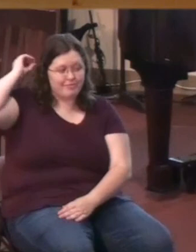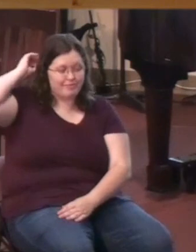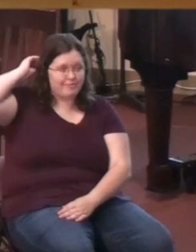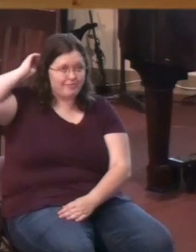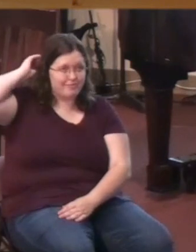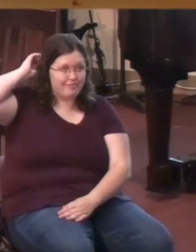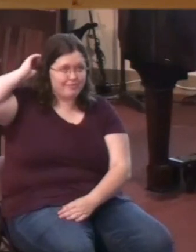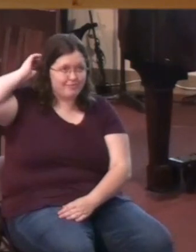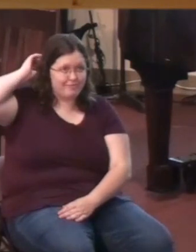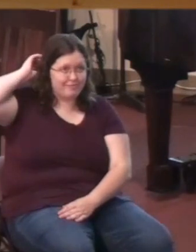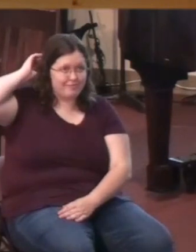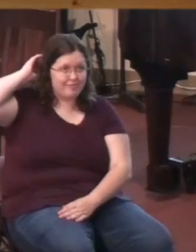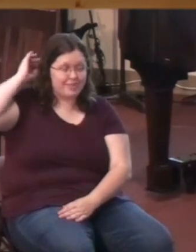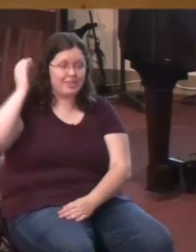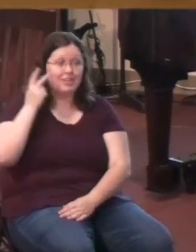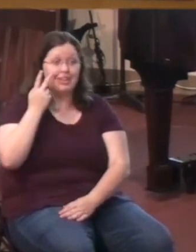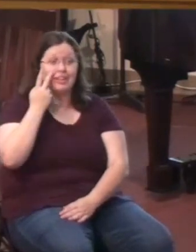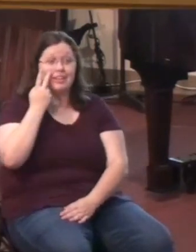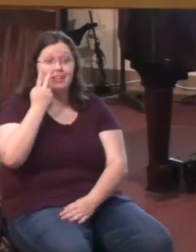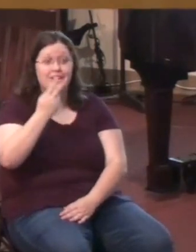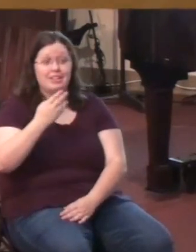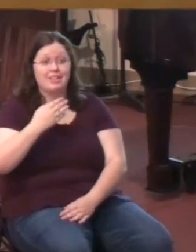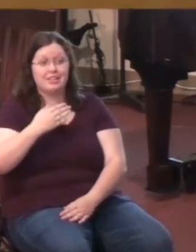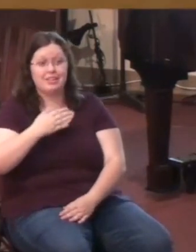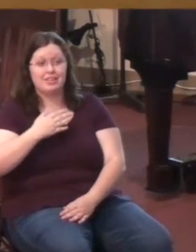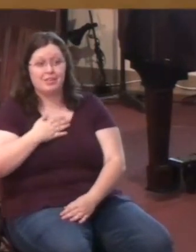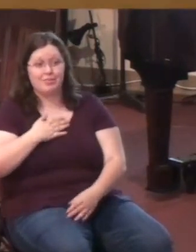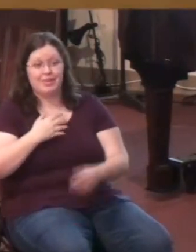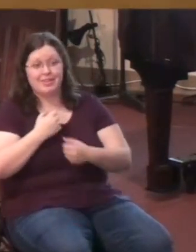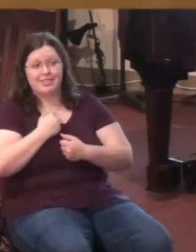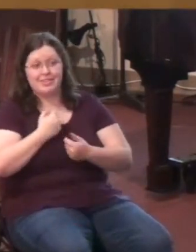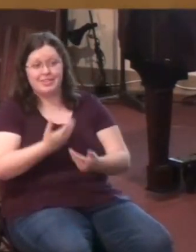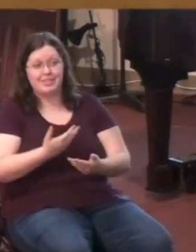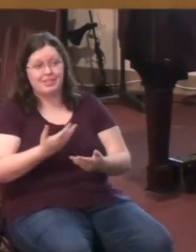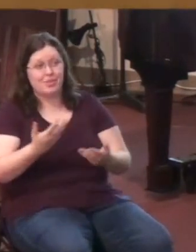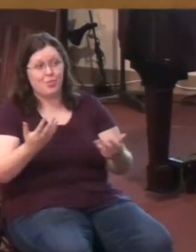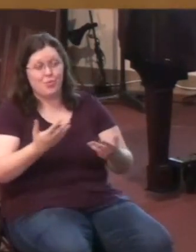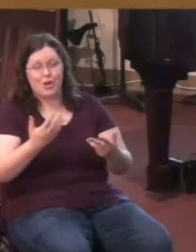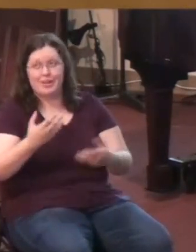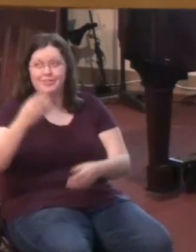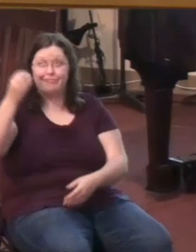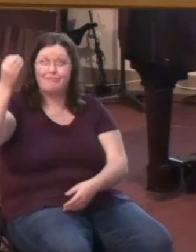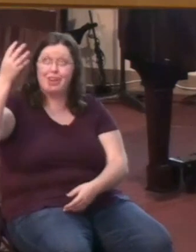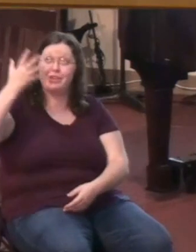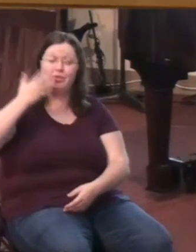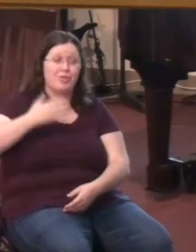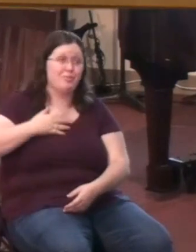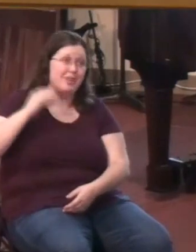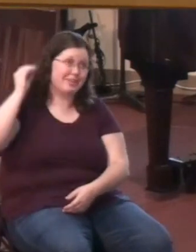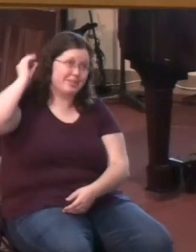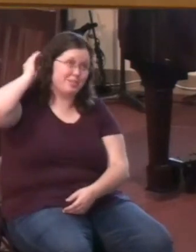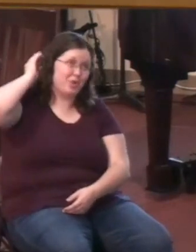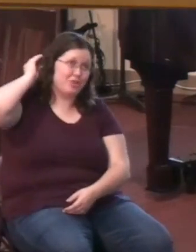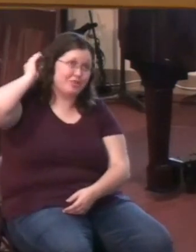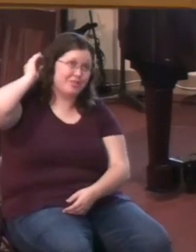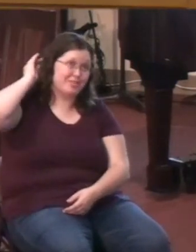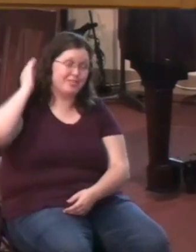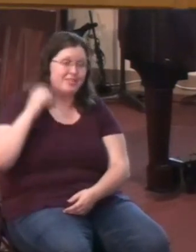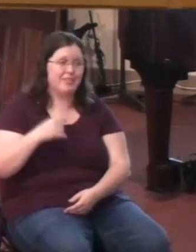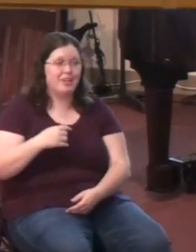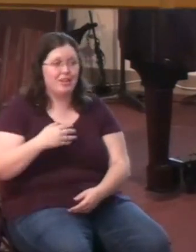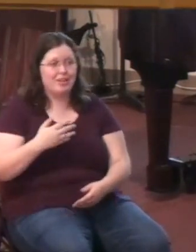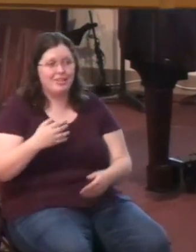existence what is shining through my subconscious. Now, if I want to change that, I've got to take that